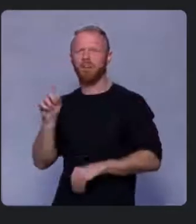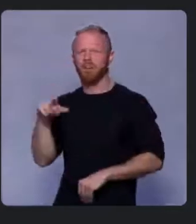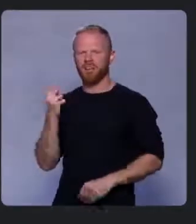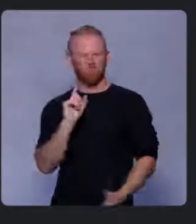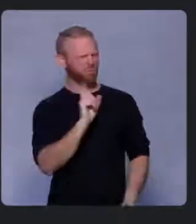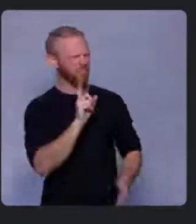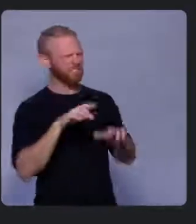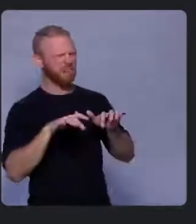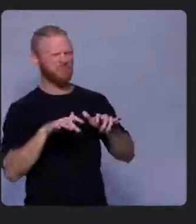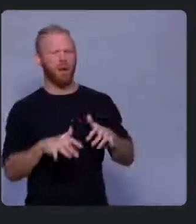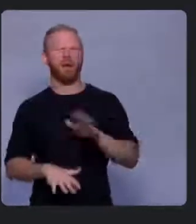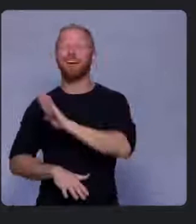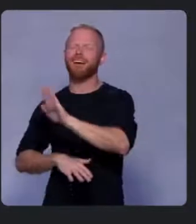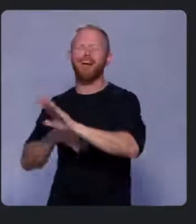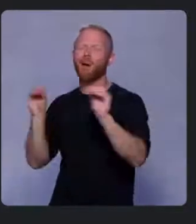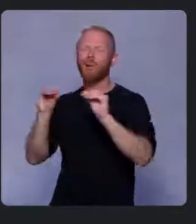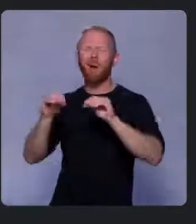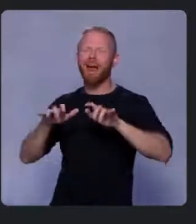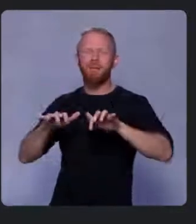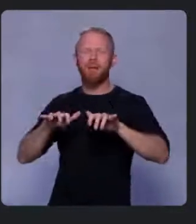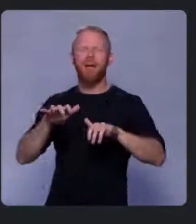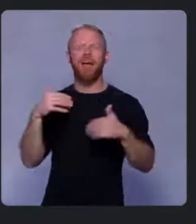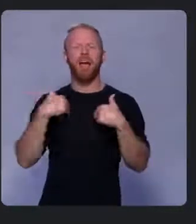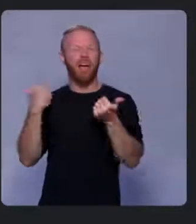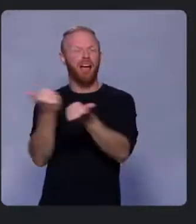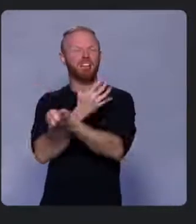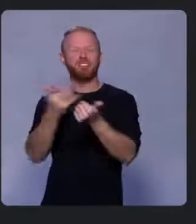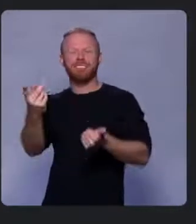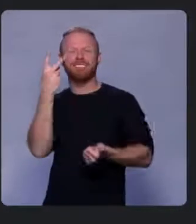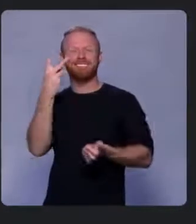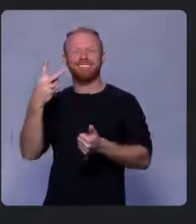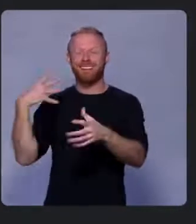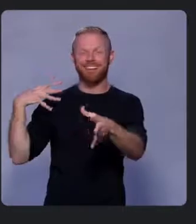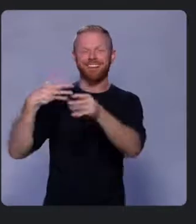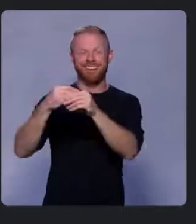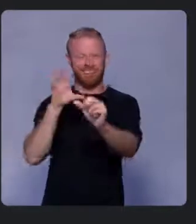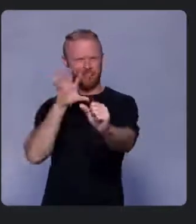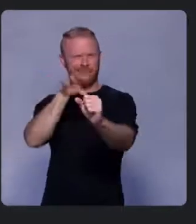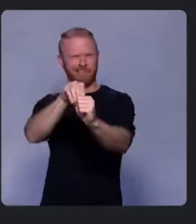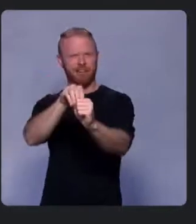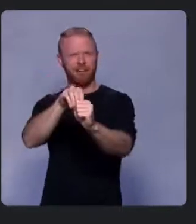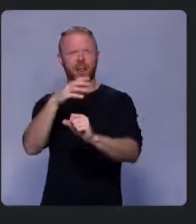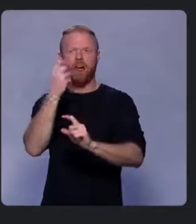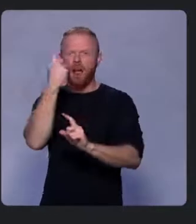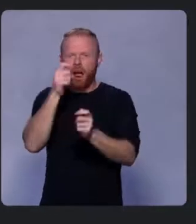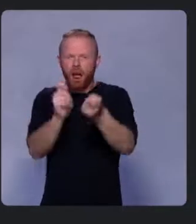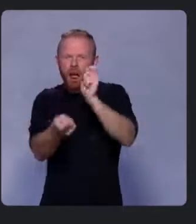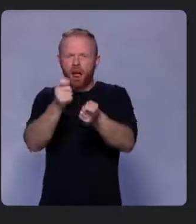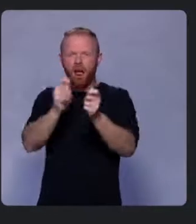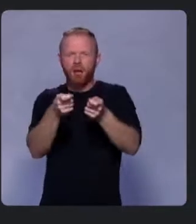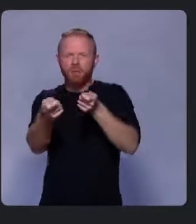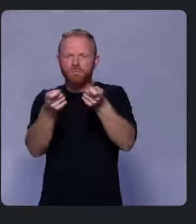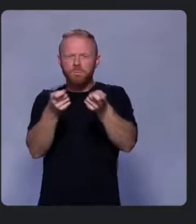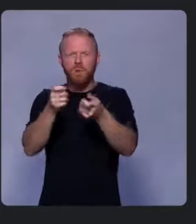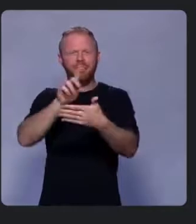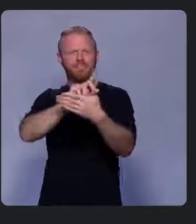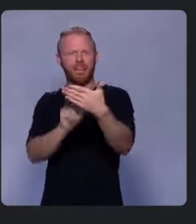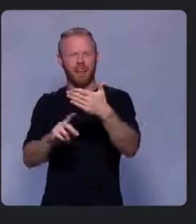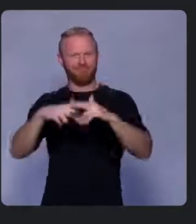there's no keyboard, but it contains everything you've just seen inside and custom control electronics, all of which were designed and built by our team here at